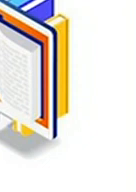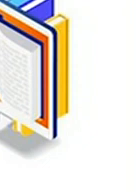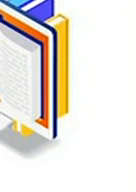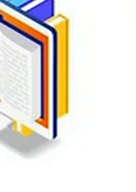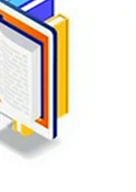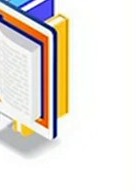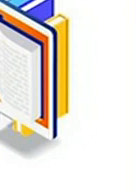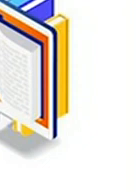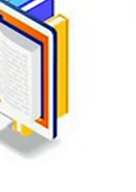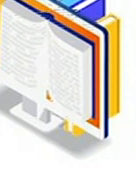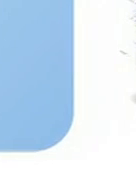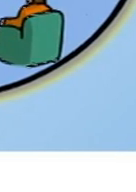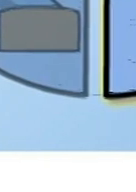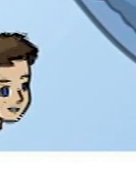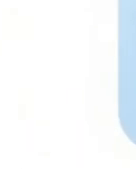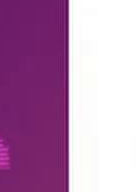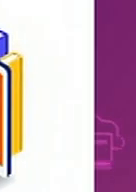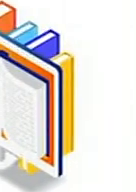I watch TV.